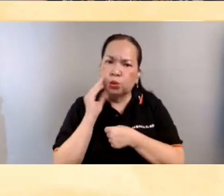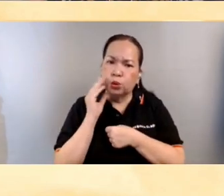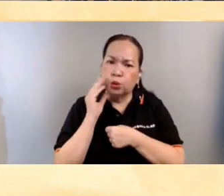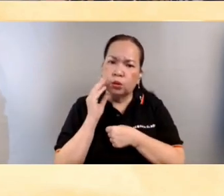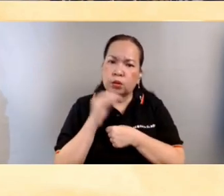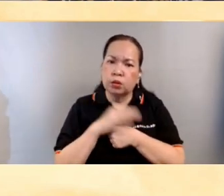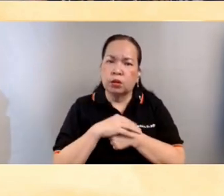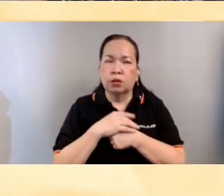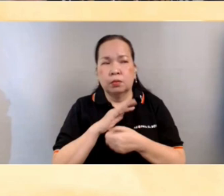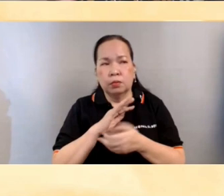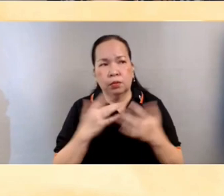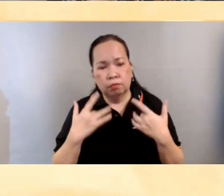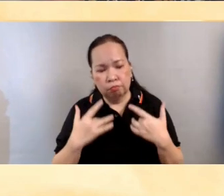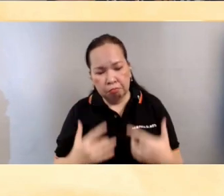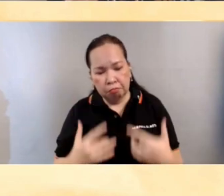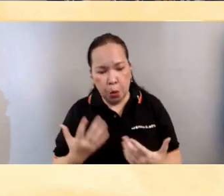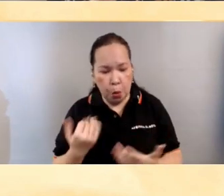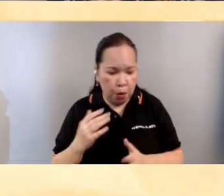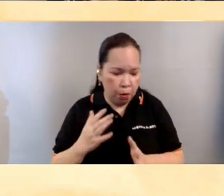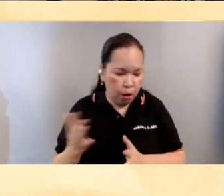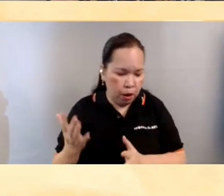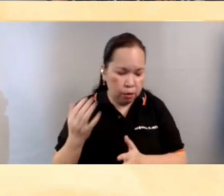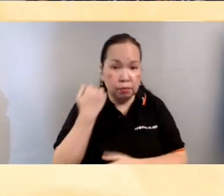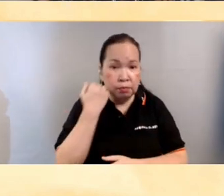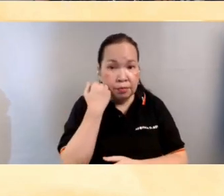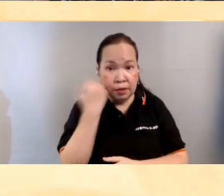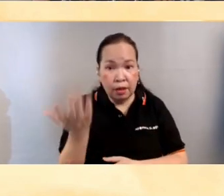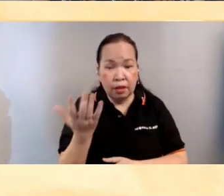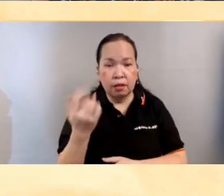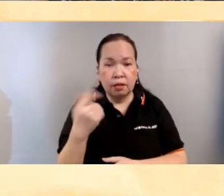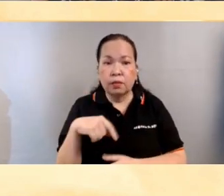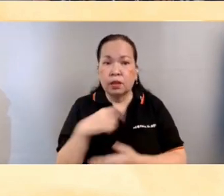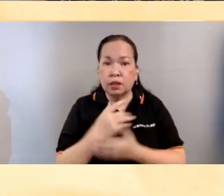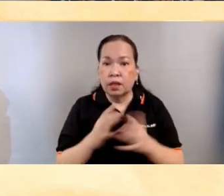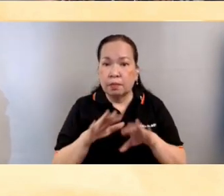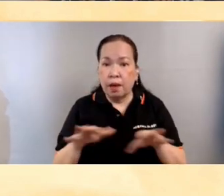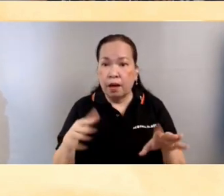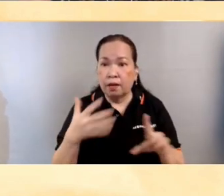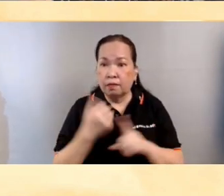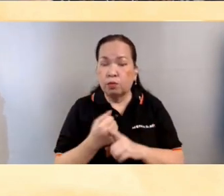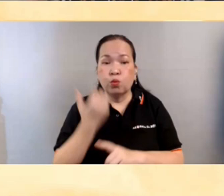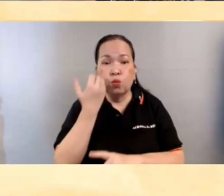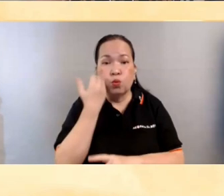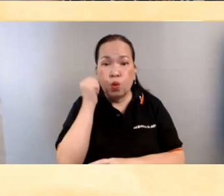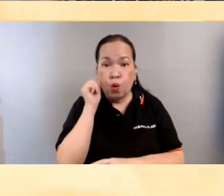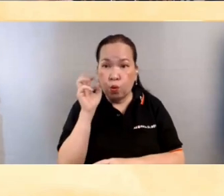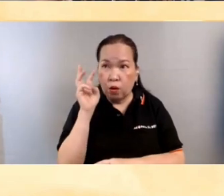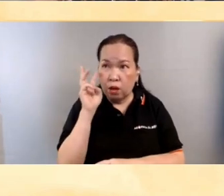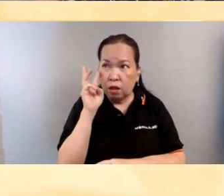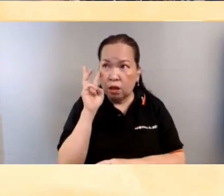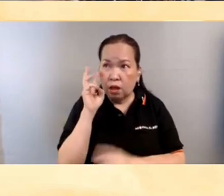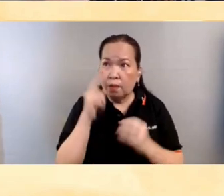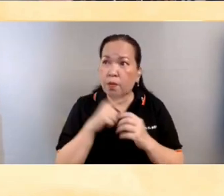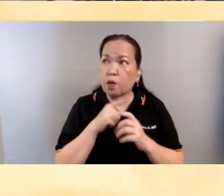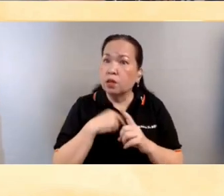being depressed, suicidal. Several child victims lack the awareness that the rights have been transgressed. And this is